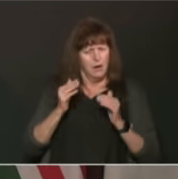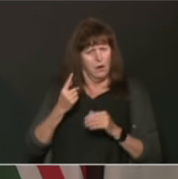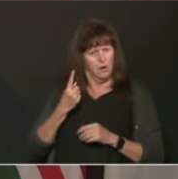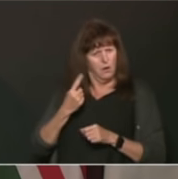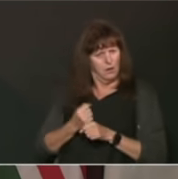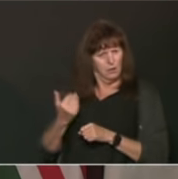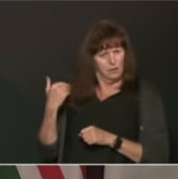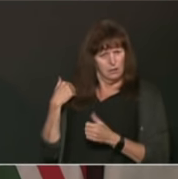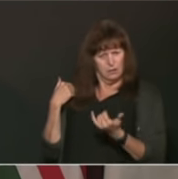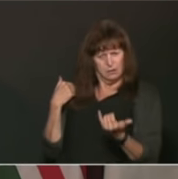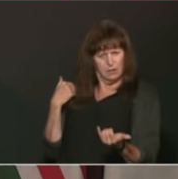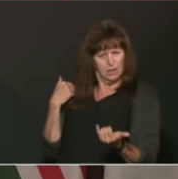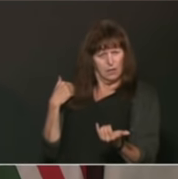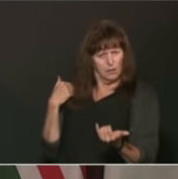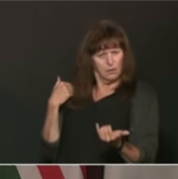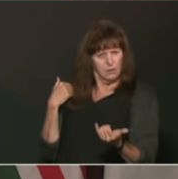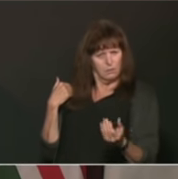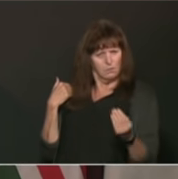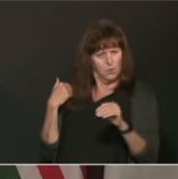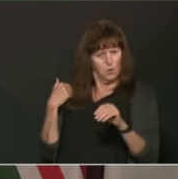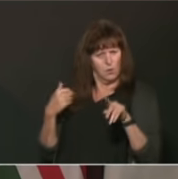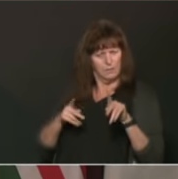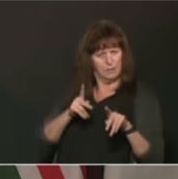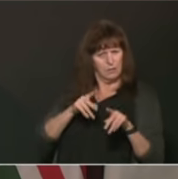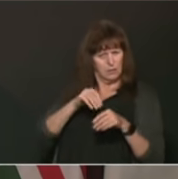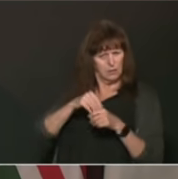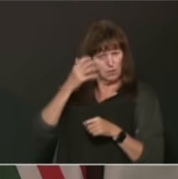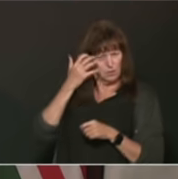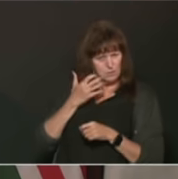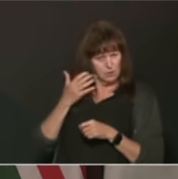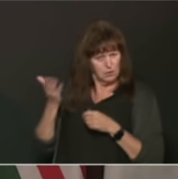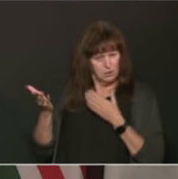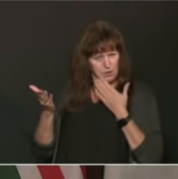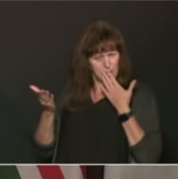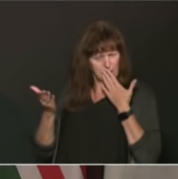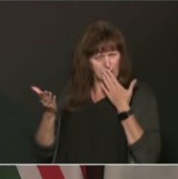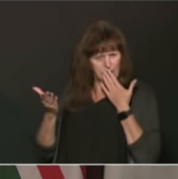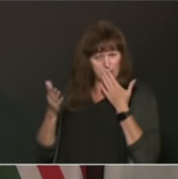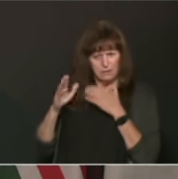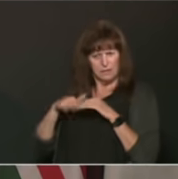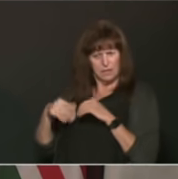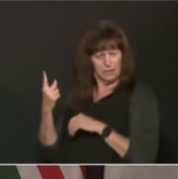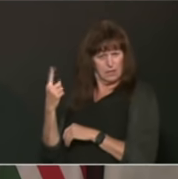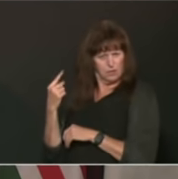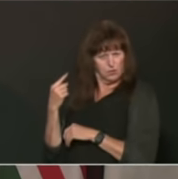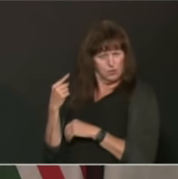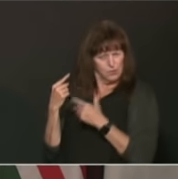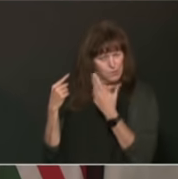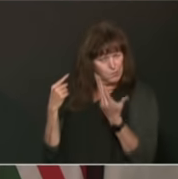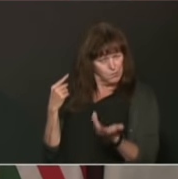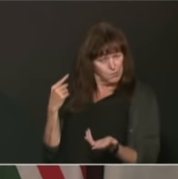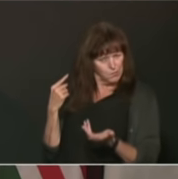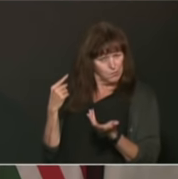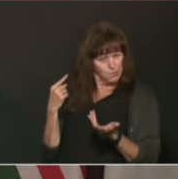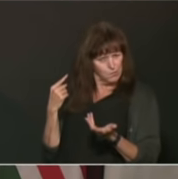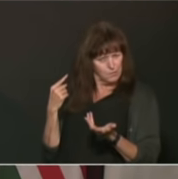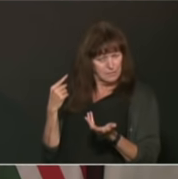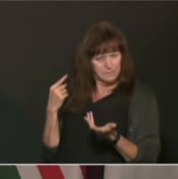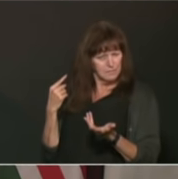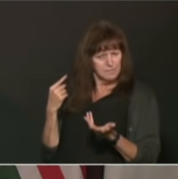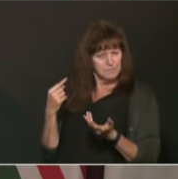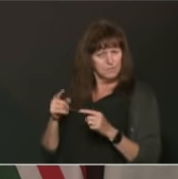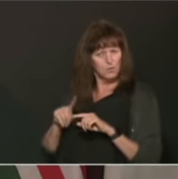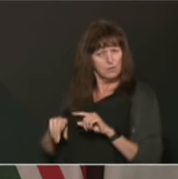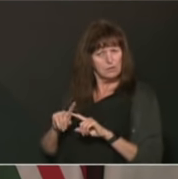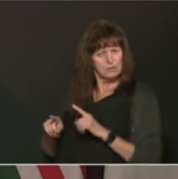counts. What's the difference between now and then in terms of how the province and public health authorities